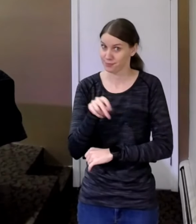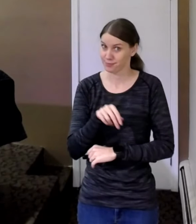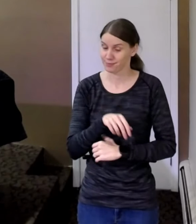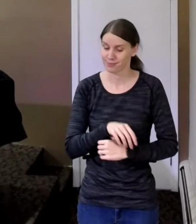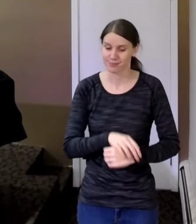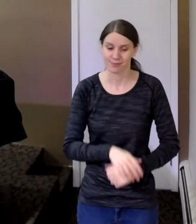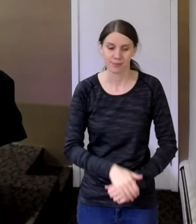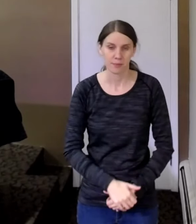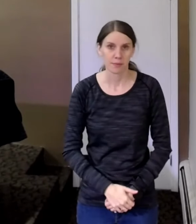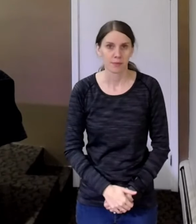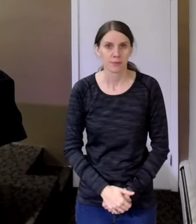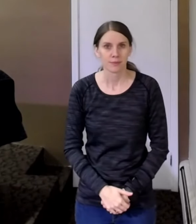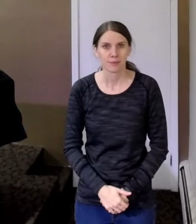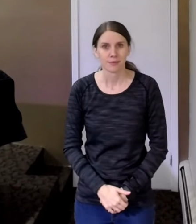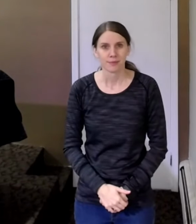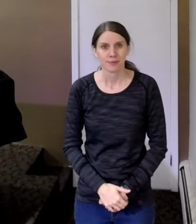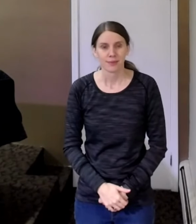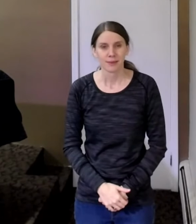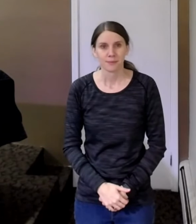As